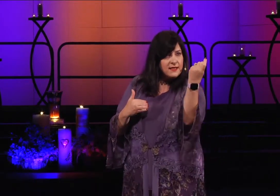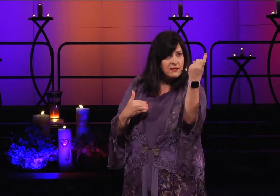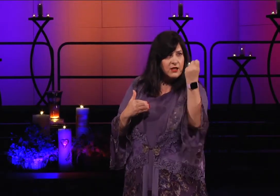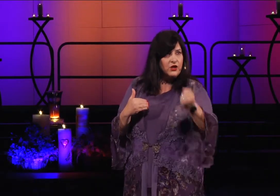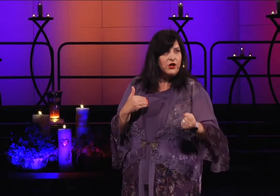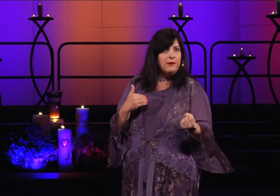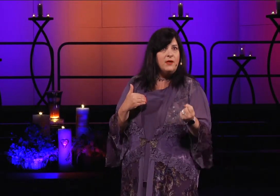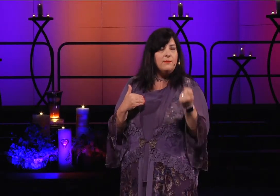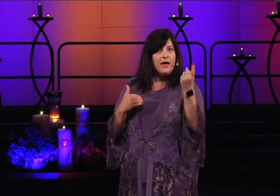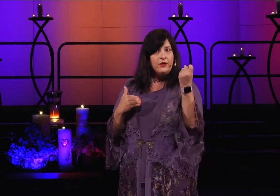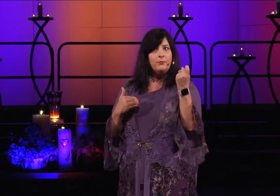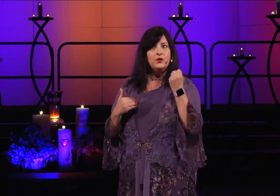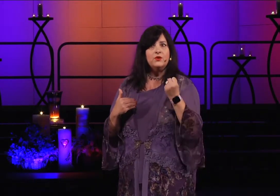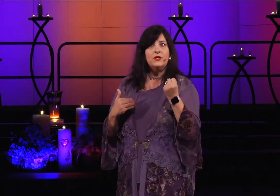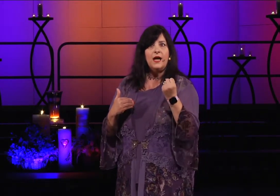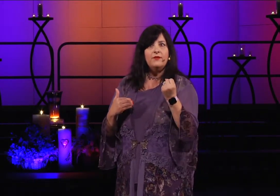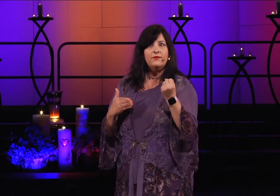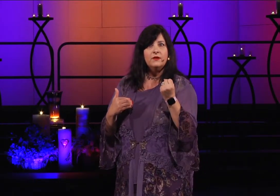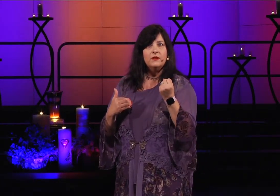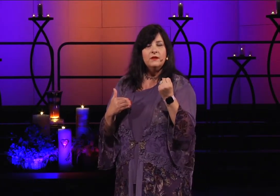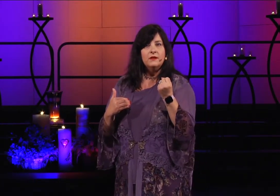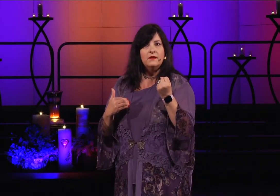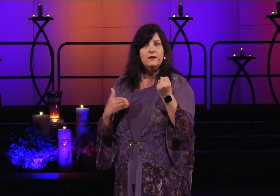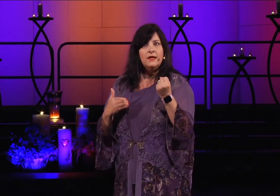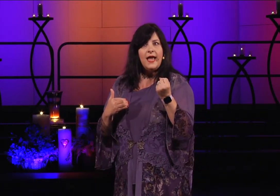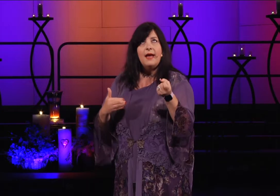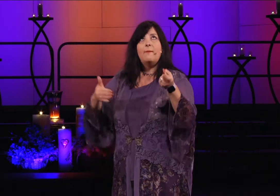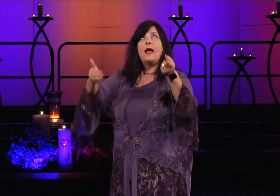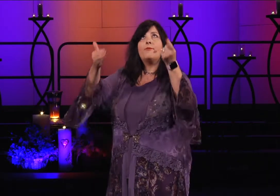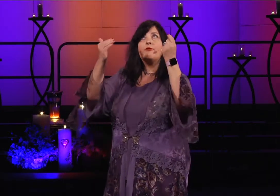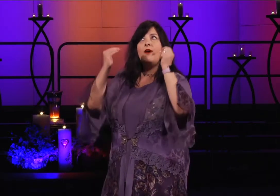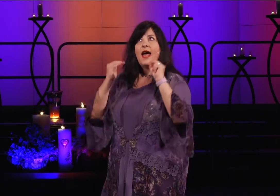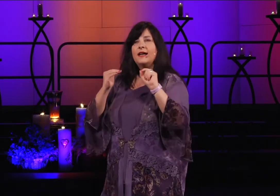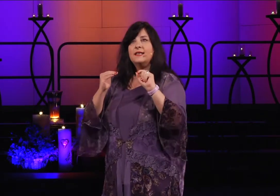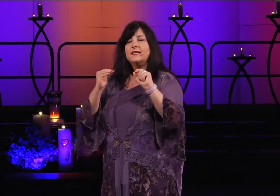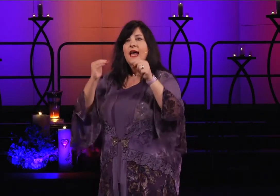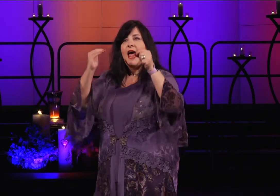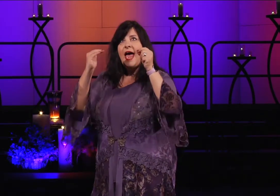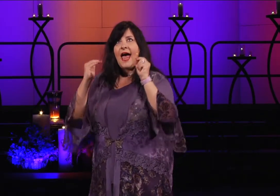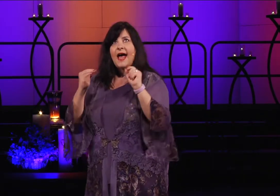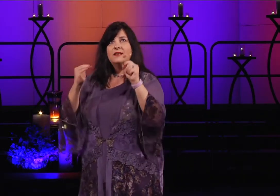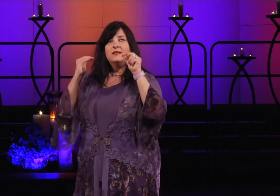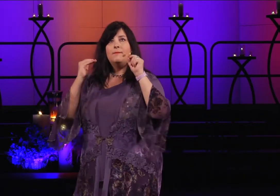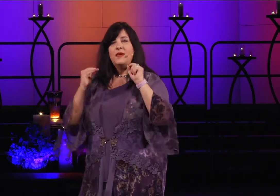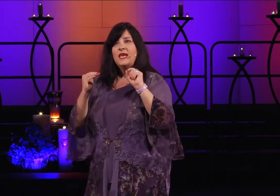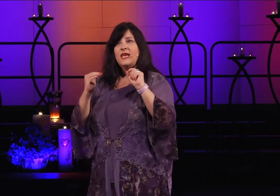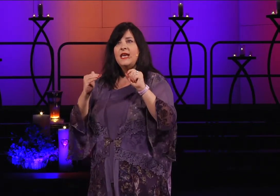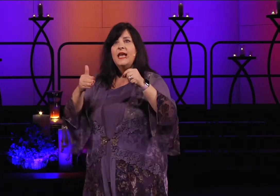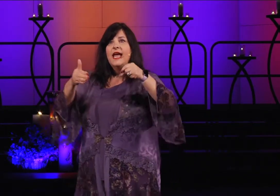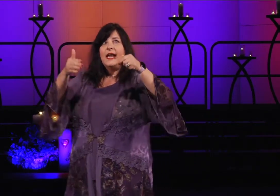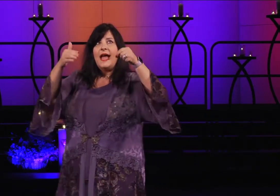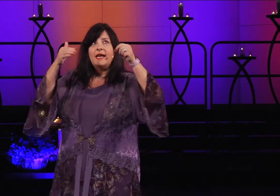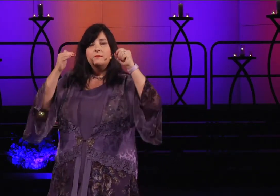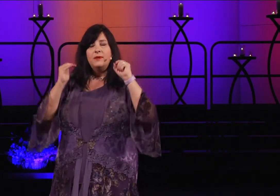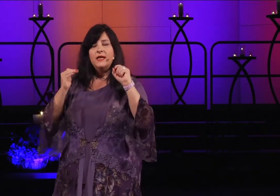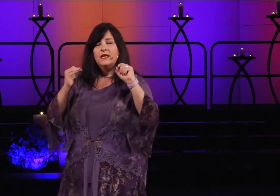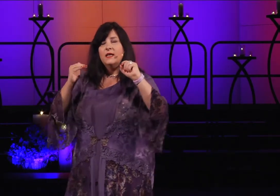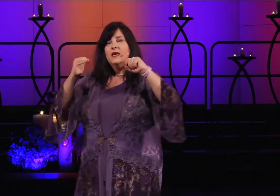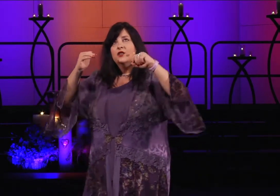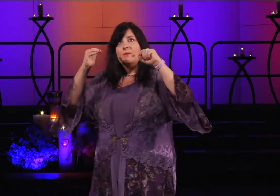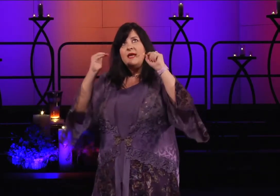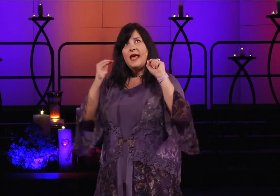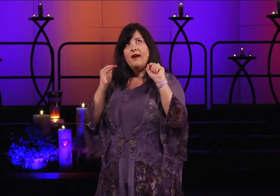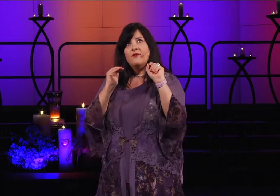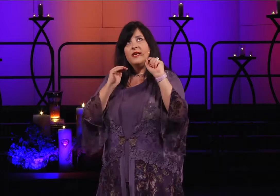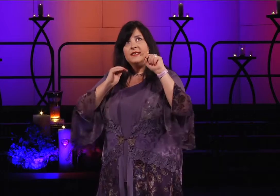things that still can hook me in my own personal life. And my practice has to be and has